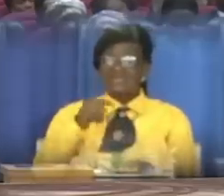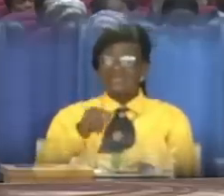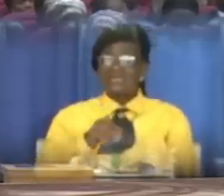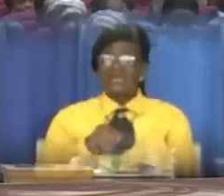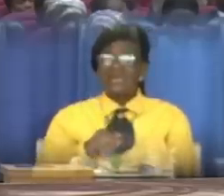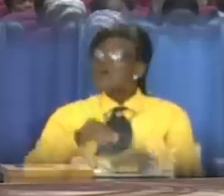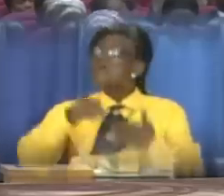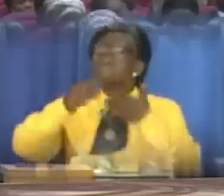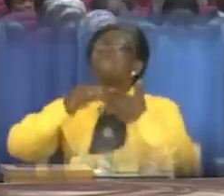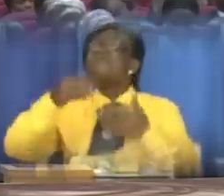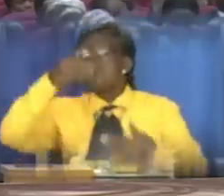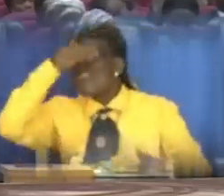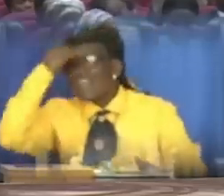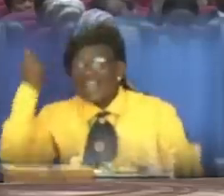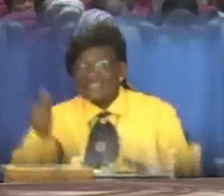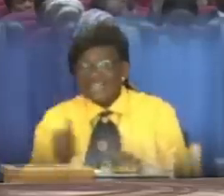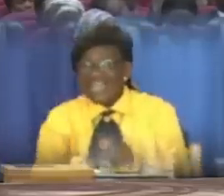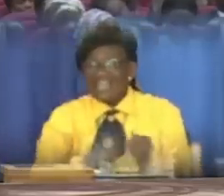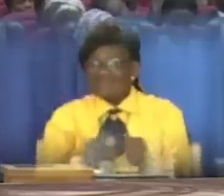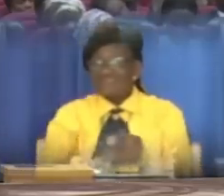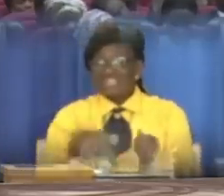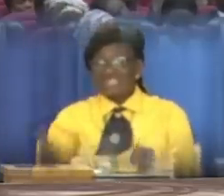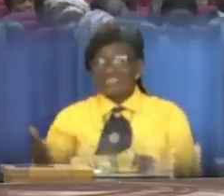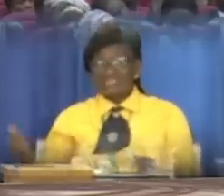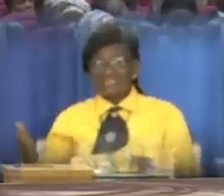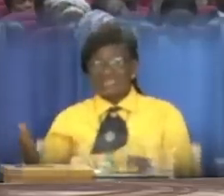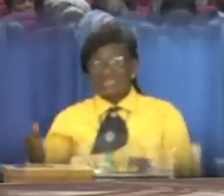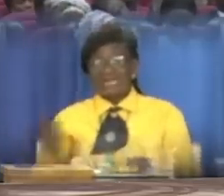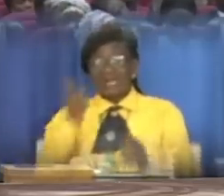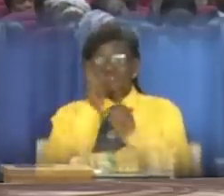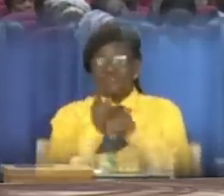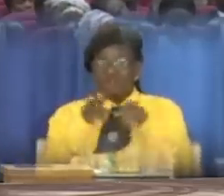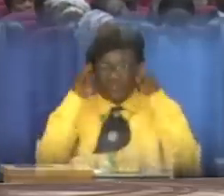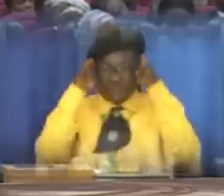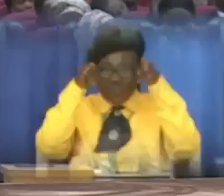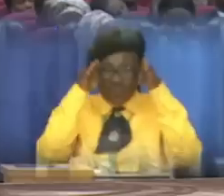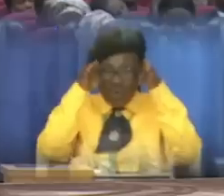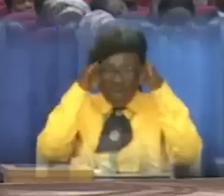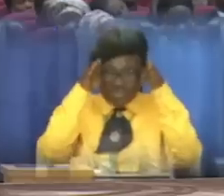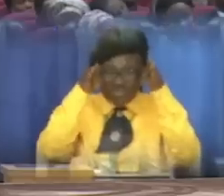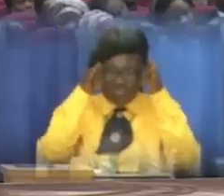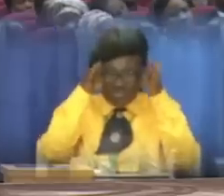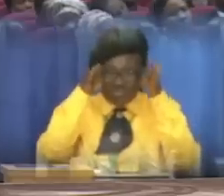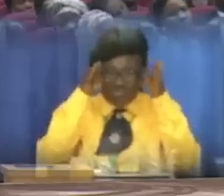everything he had given you. Just focus on that one thing you can't have.